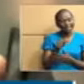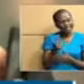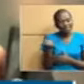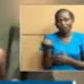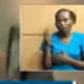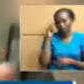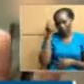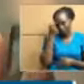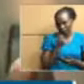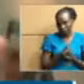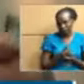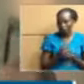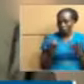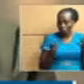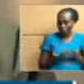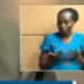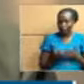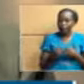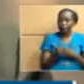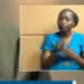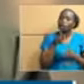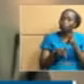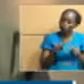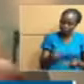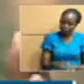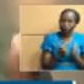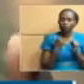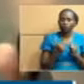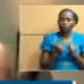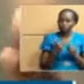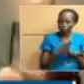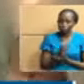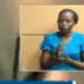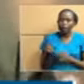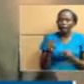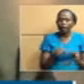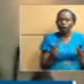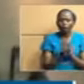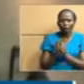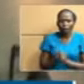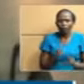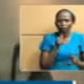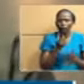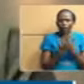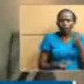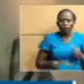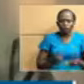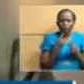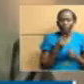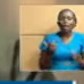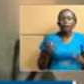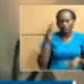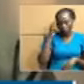government in leadership is the people themselves. So once they come together, don't discount their effort and say that the government